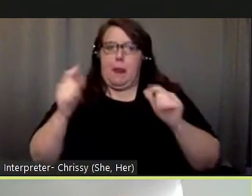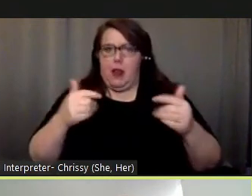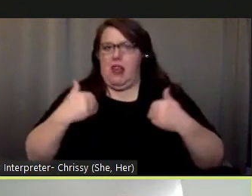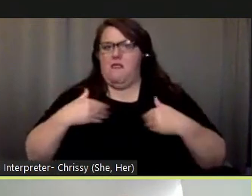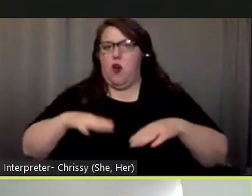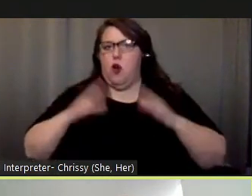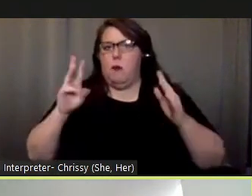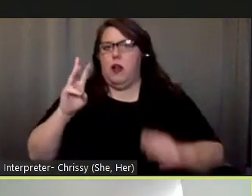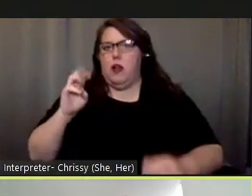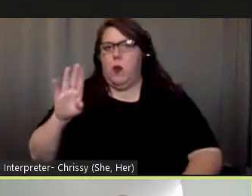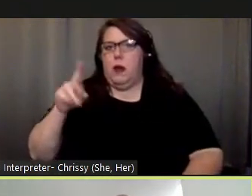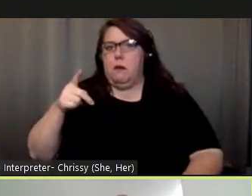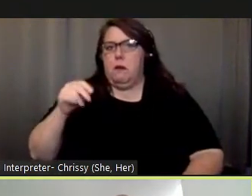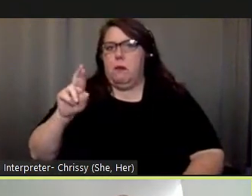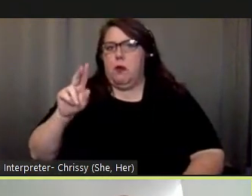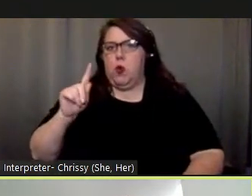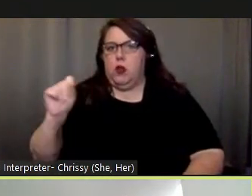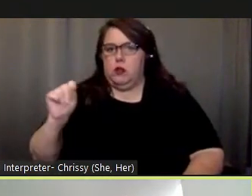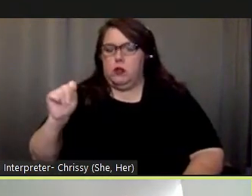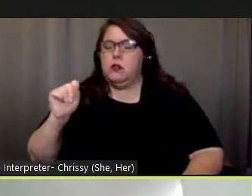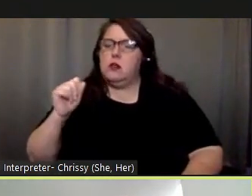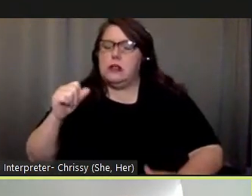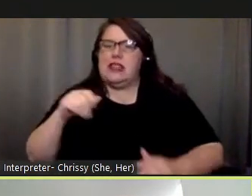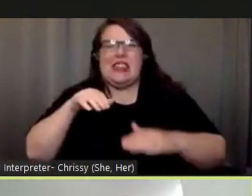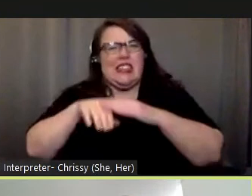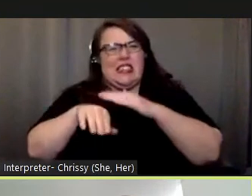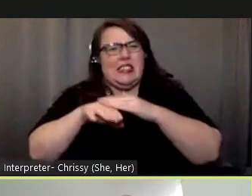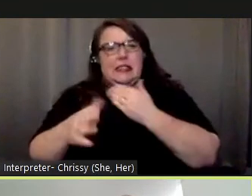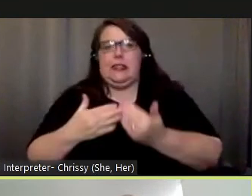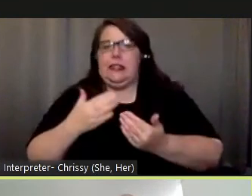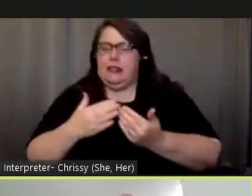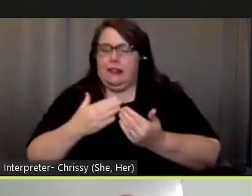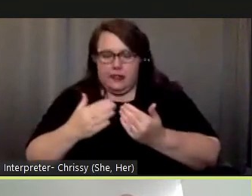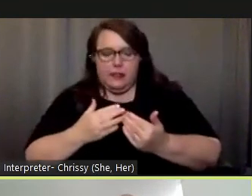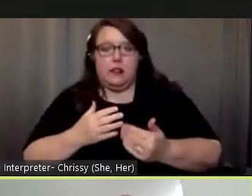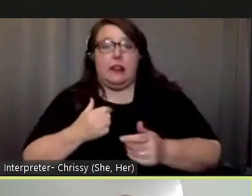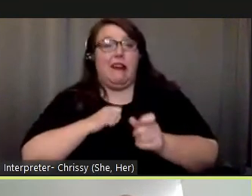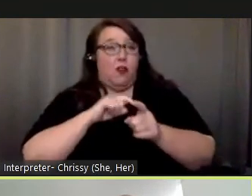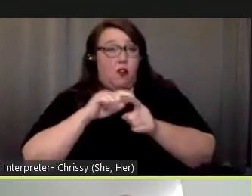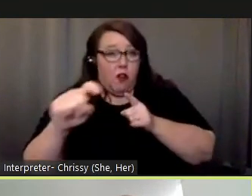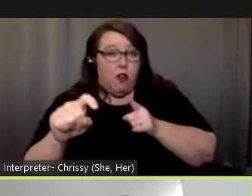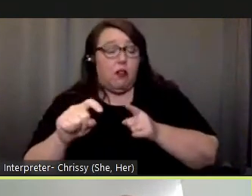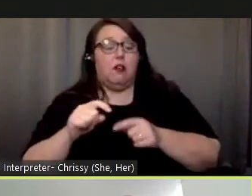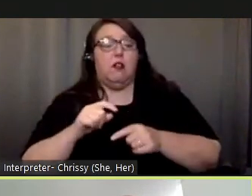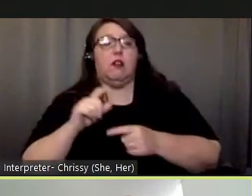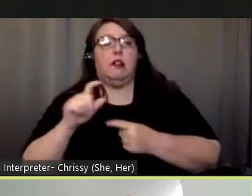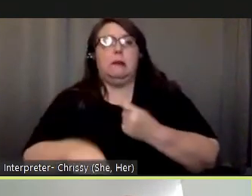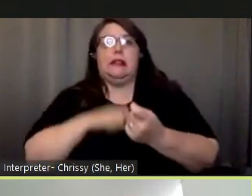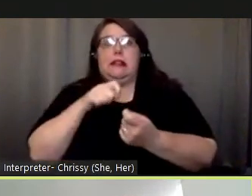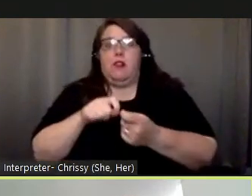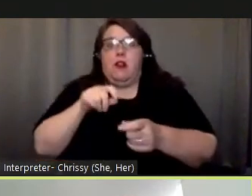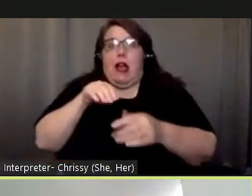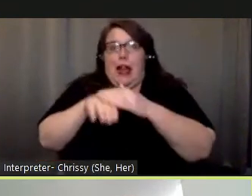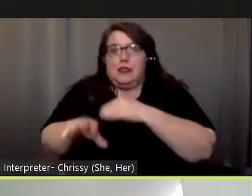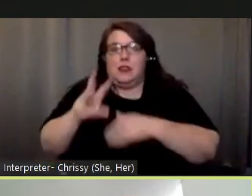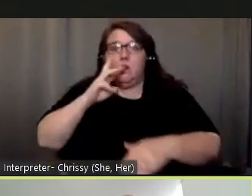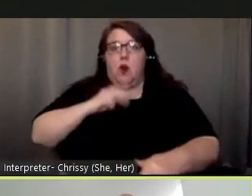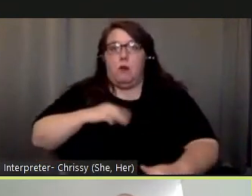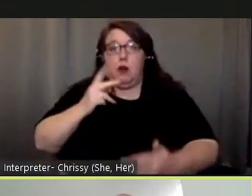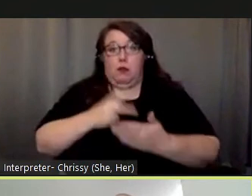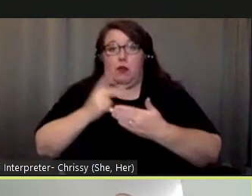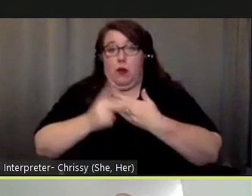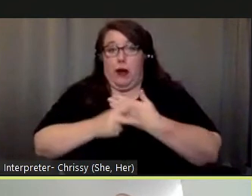web portals that are very easy for the public to access. They can call. And so, specifically for accessing the Walmart program, we would